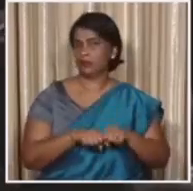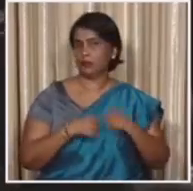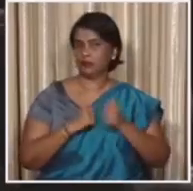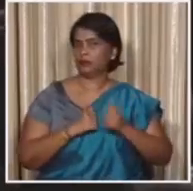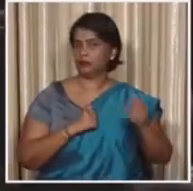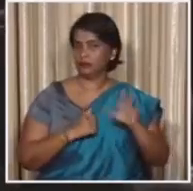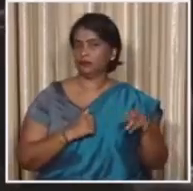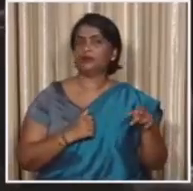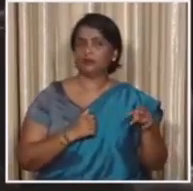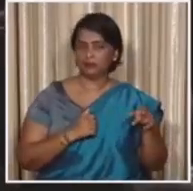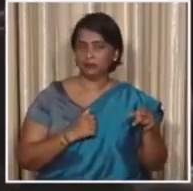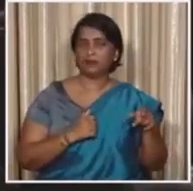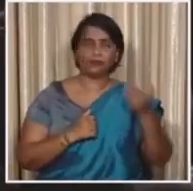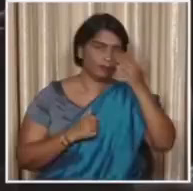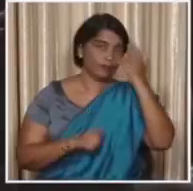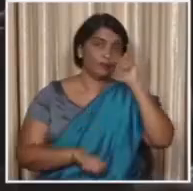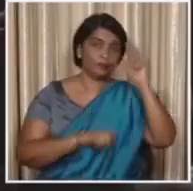Meedu,